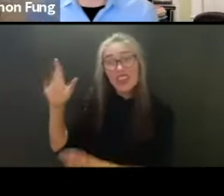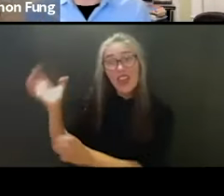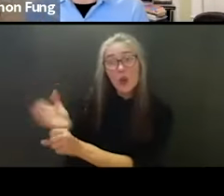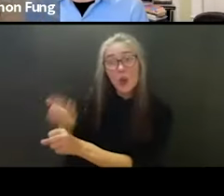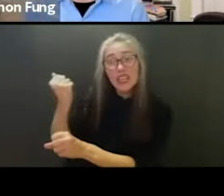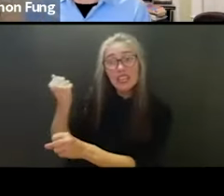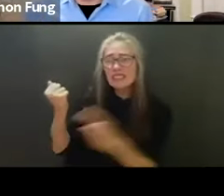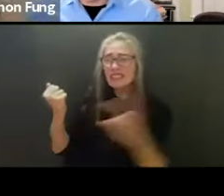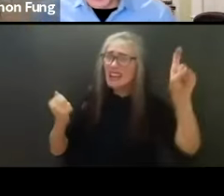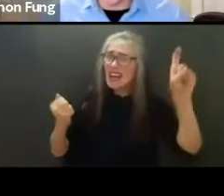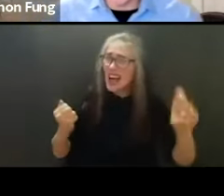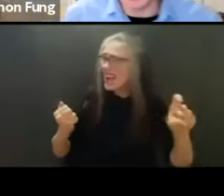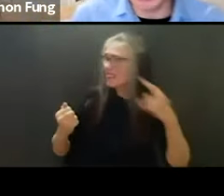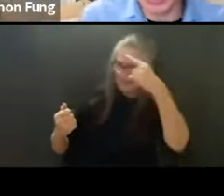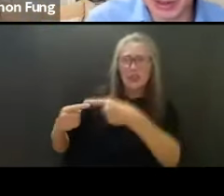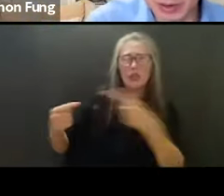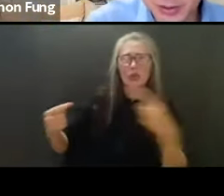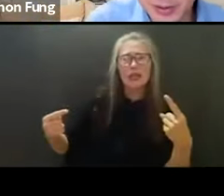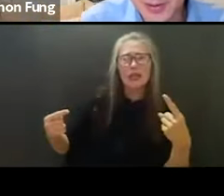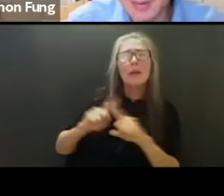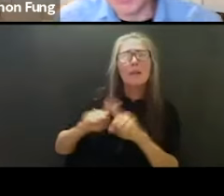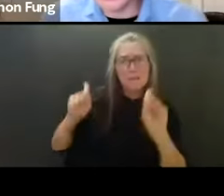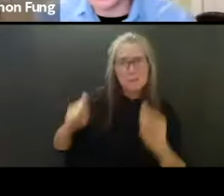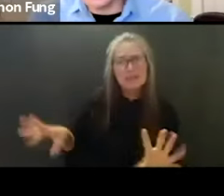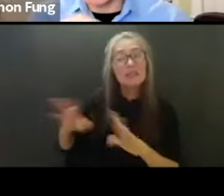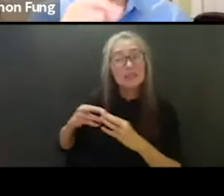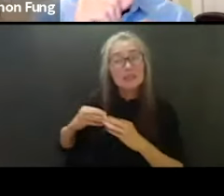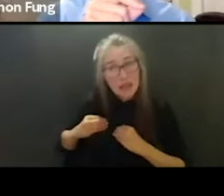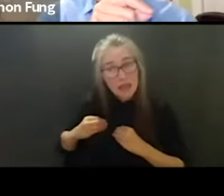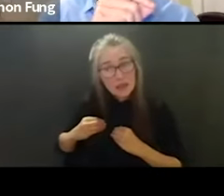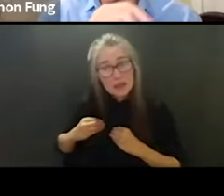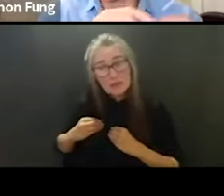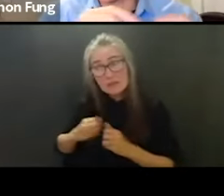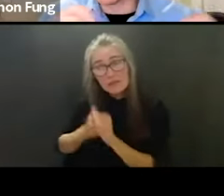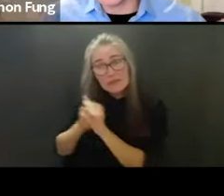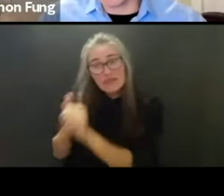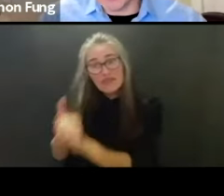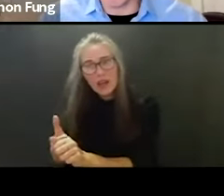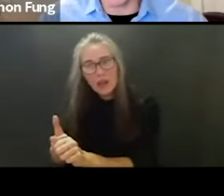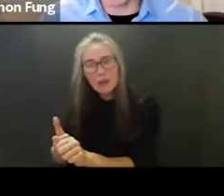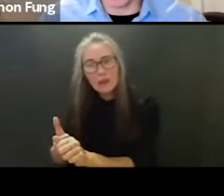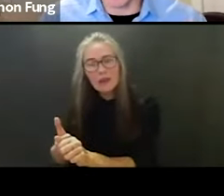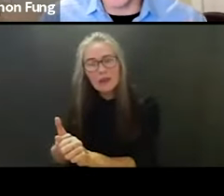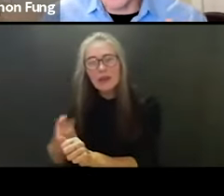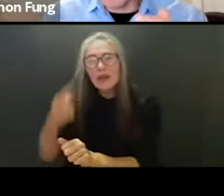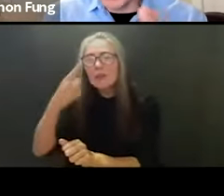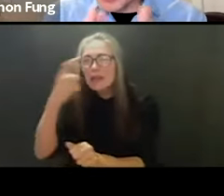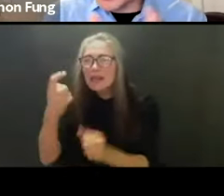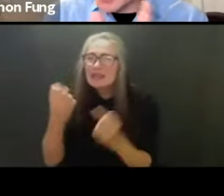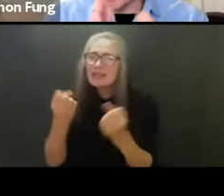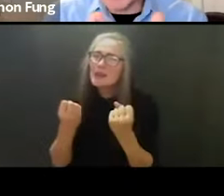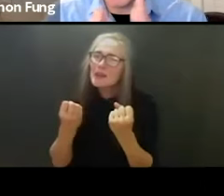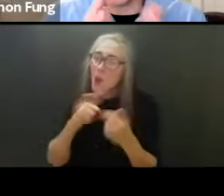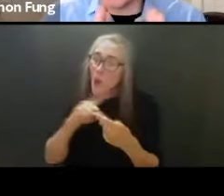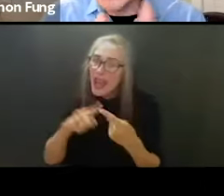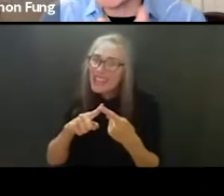miraculous accomplishment every time it occurs, but it's a little bit less miraculous in a narrow aperture world because